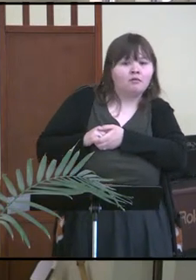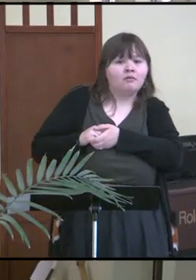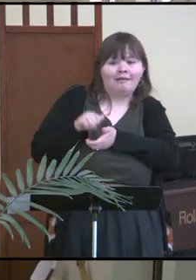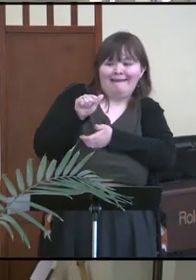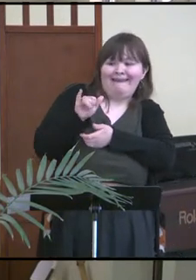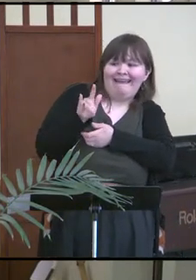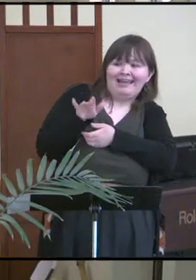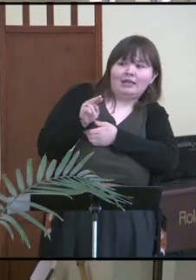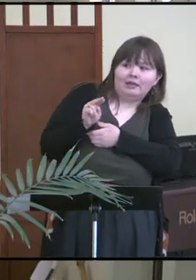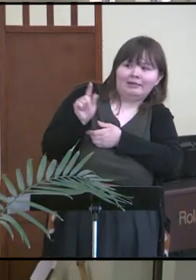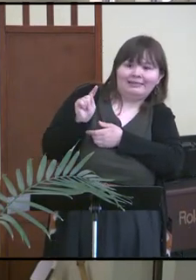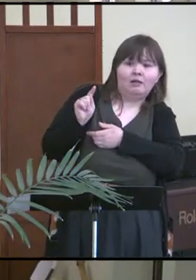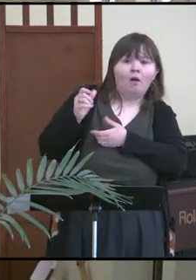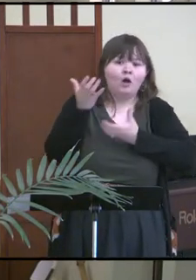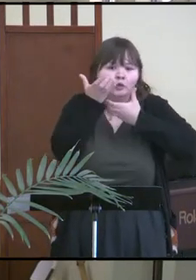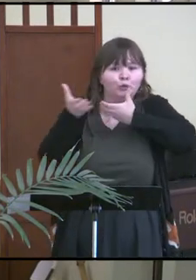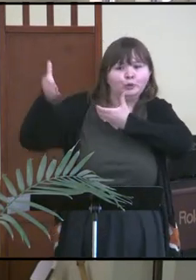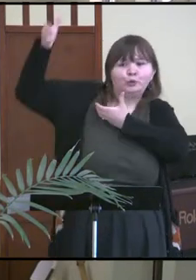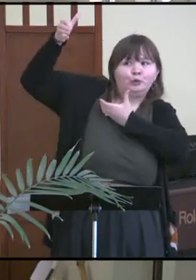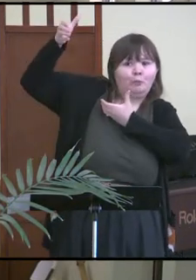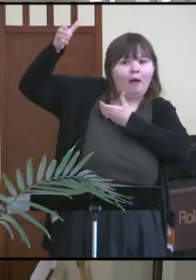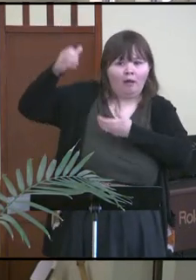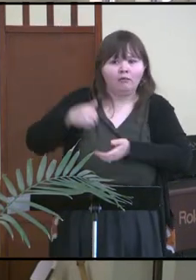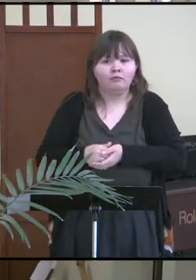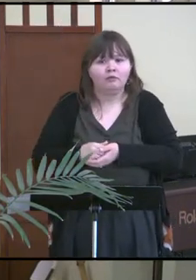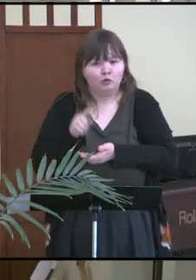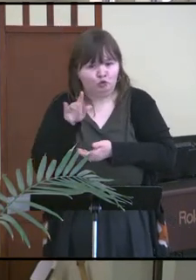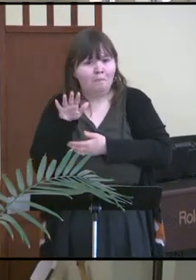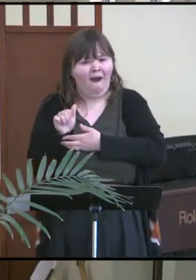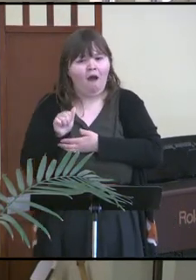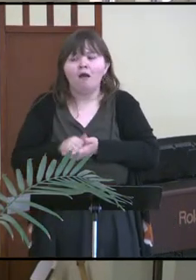Aiden Tabra on tuba.